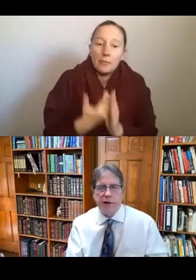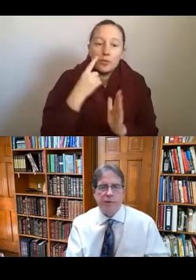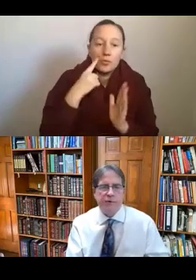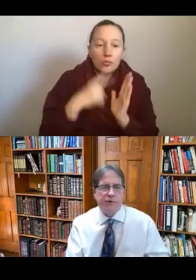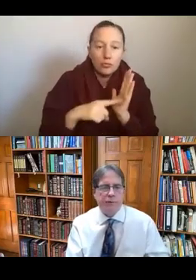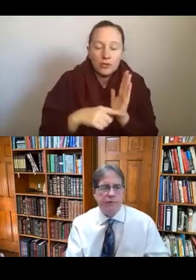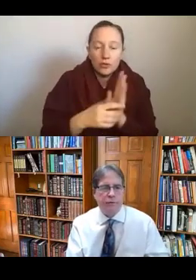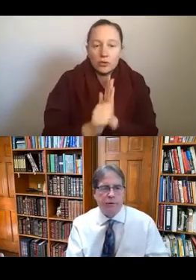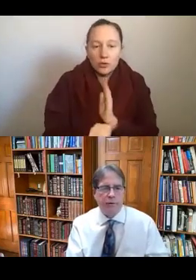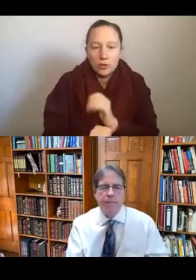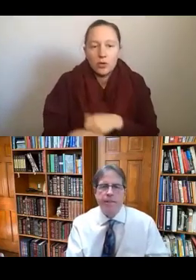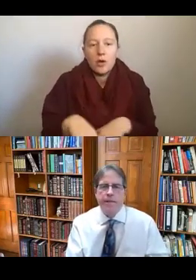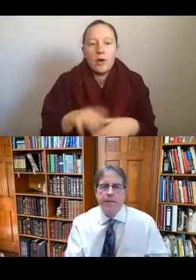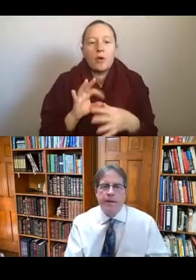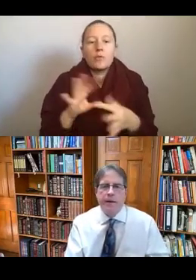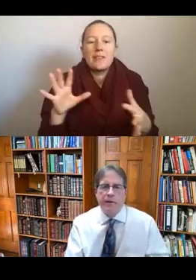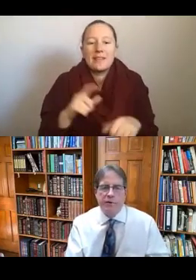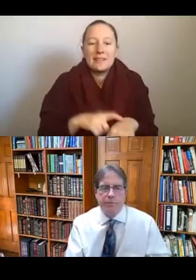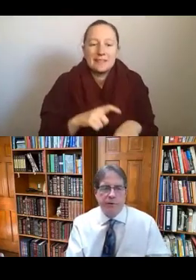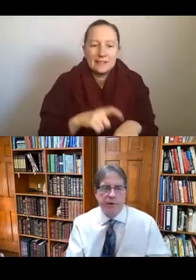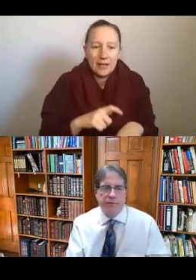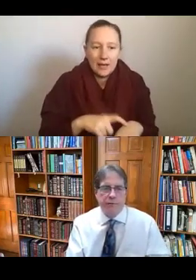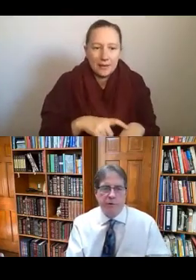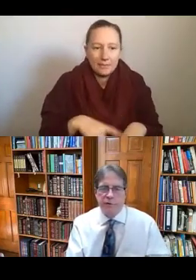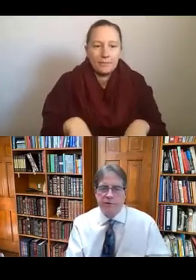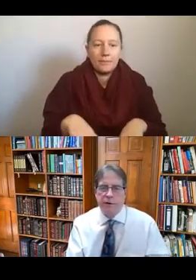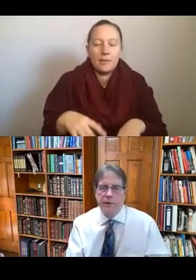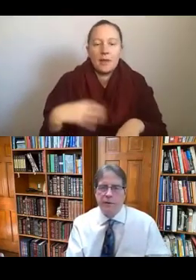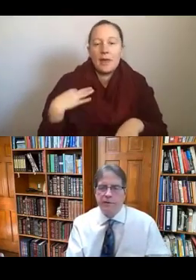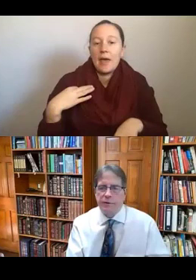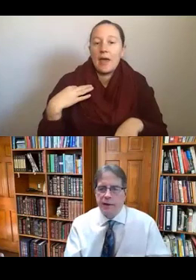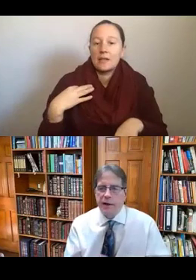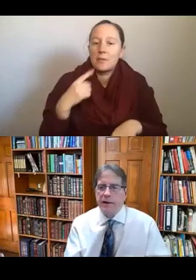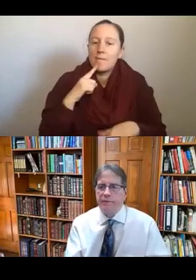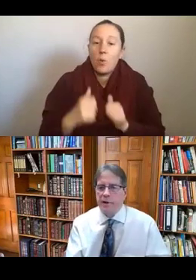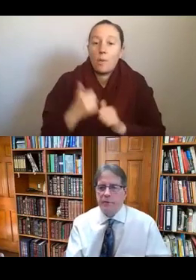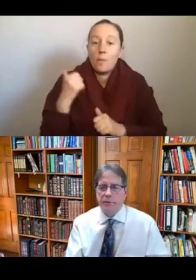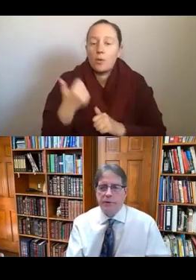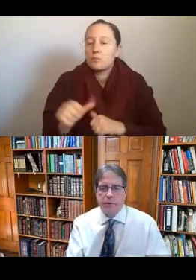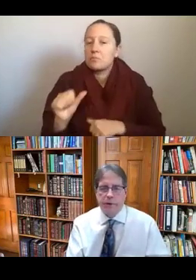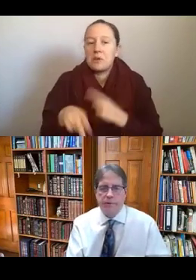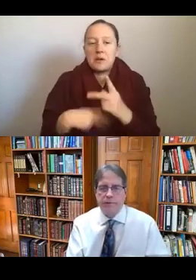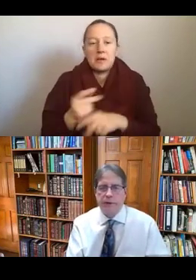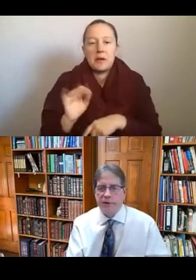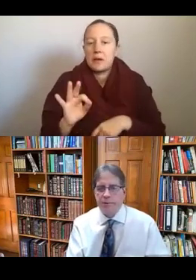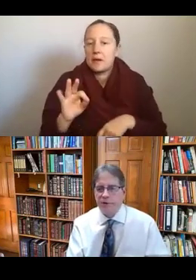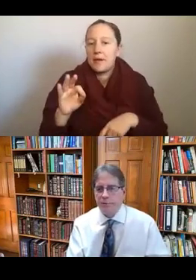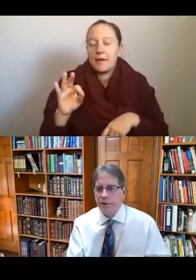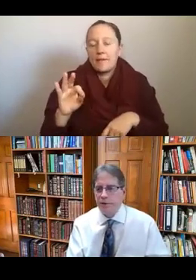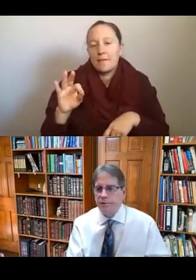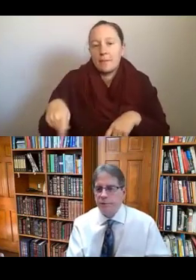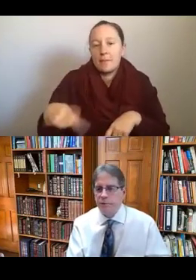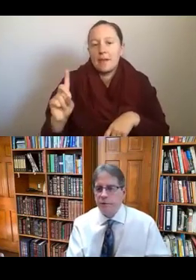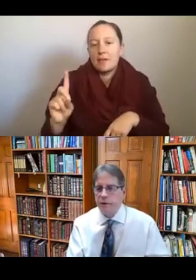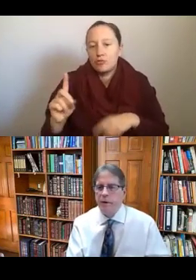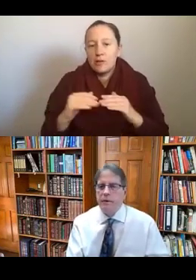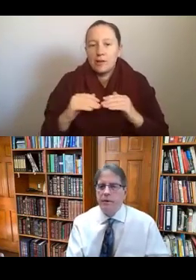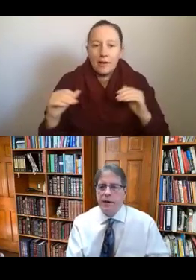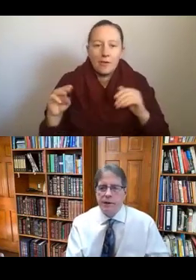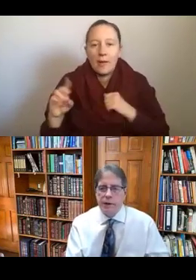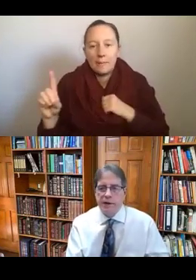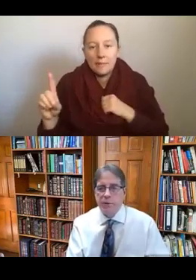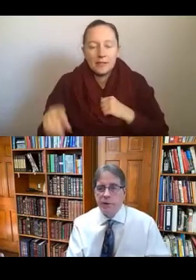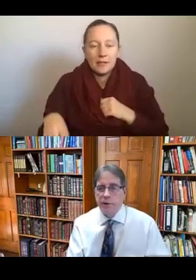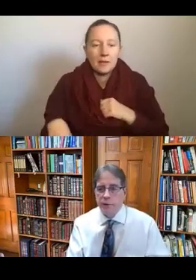release time, as I said before. Eligibility for most of them is any kind of a doctoral degree, except as I mentioned for